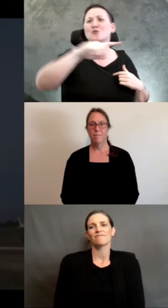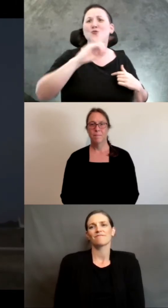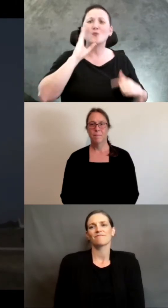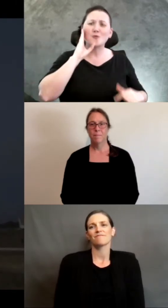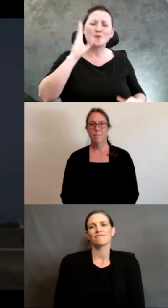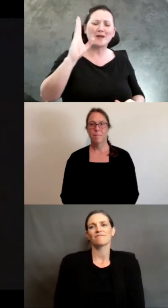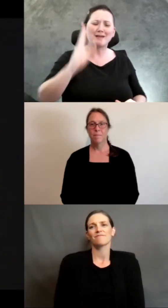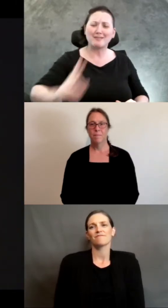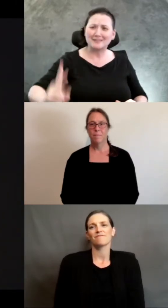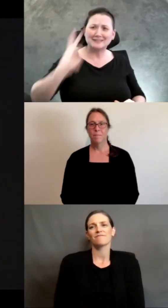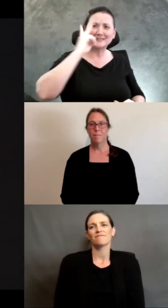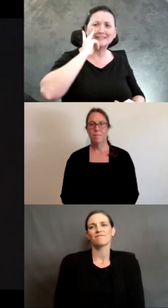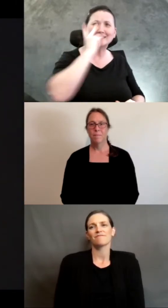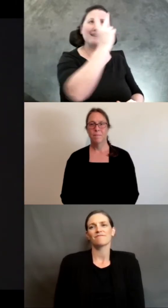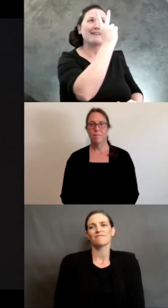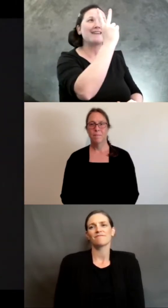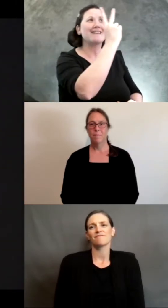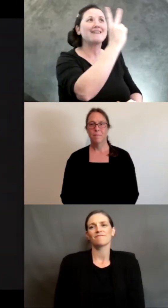will